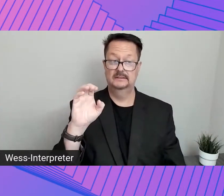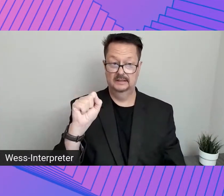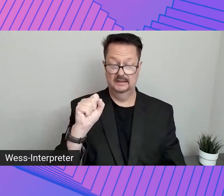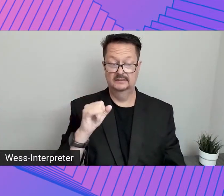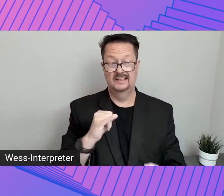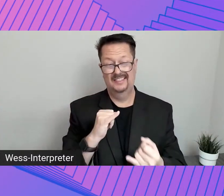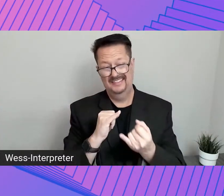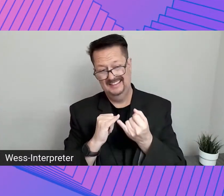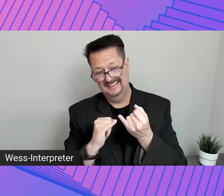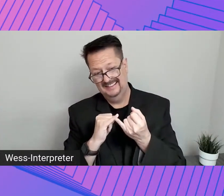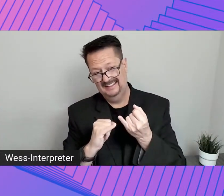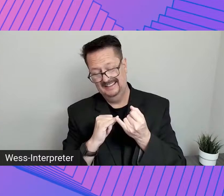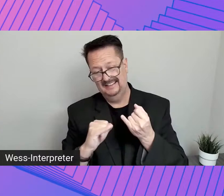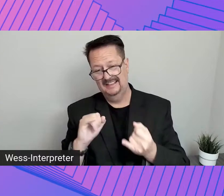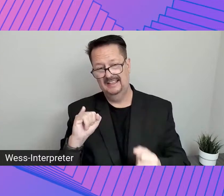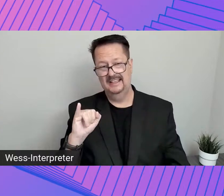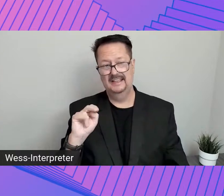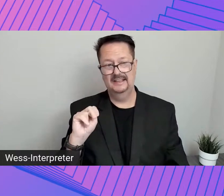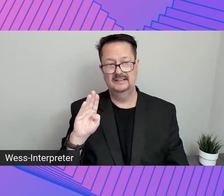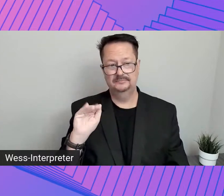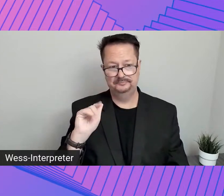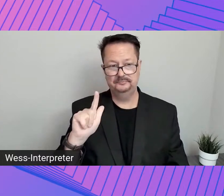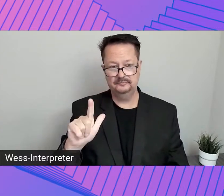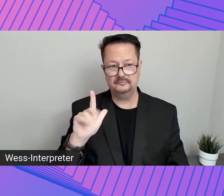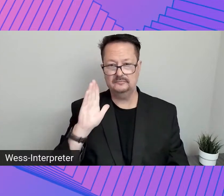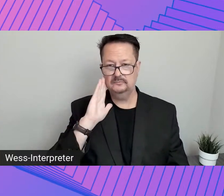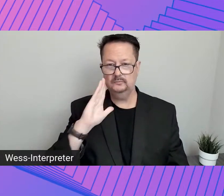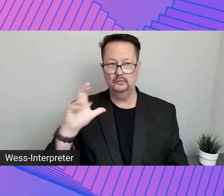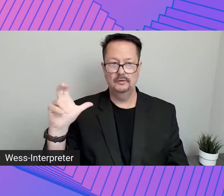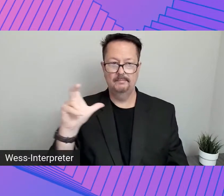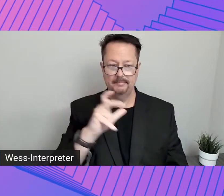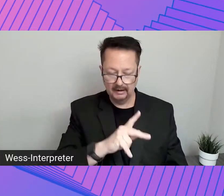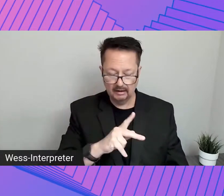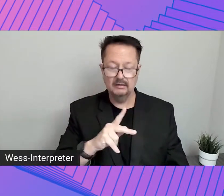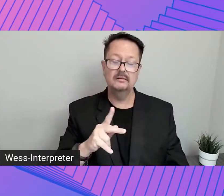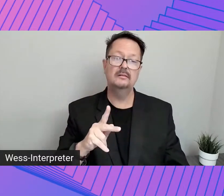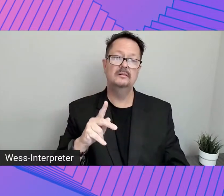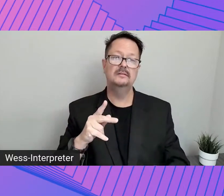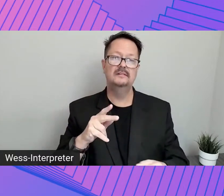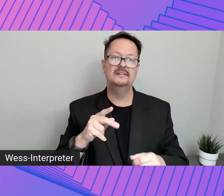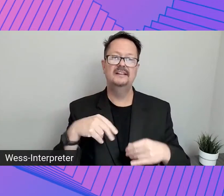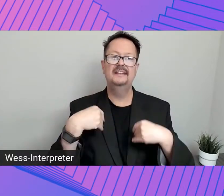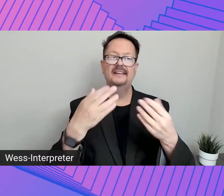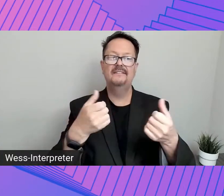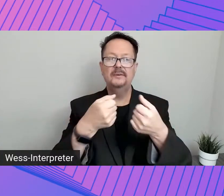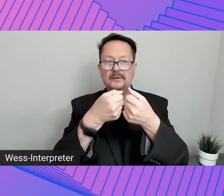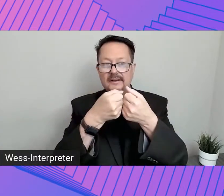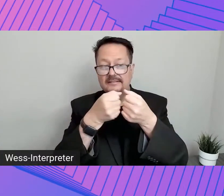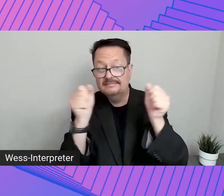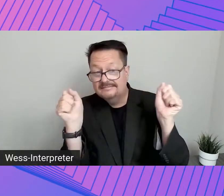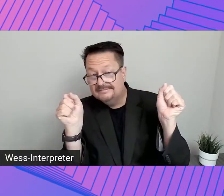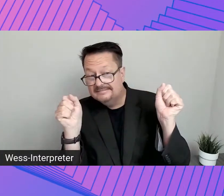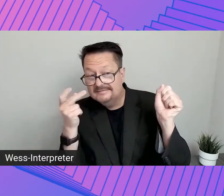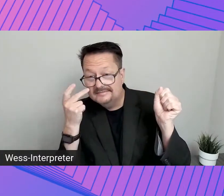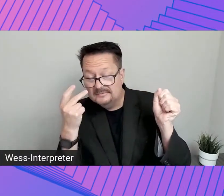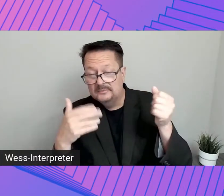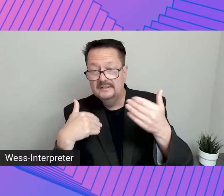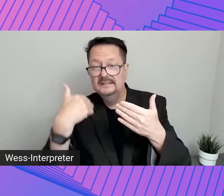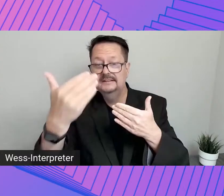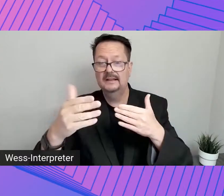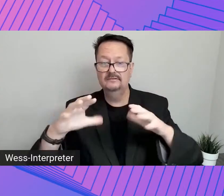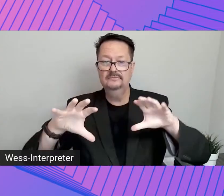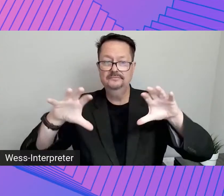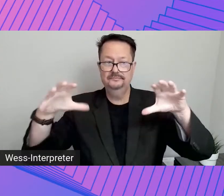end, Inbal will come back for the end of the event and give us a sneak peek into what's next for the container